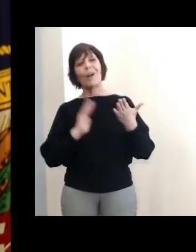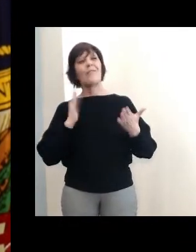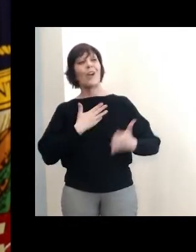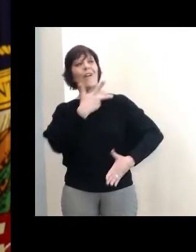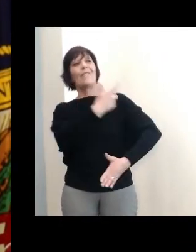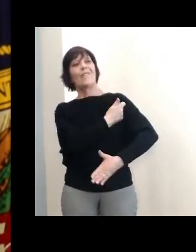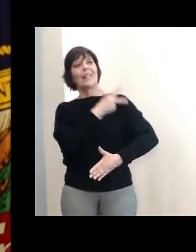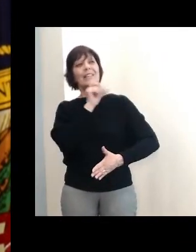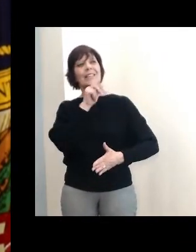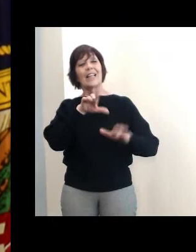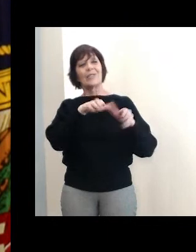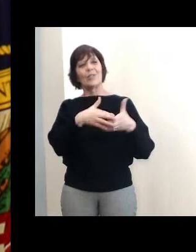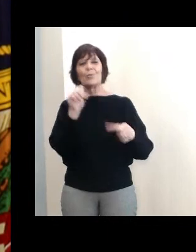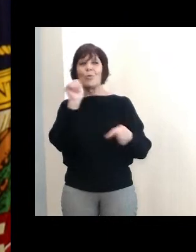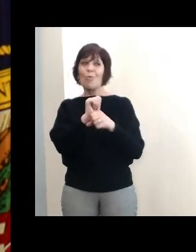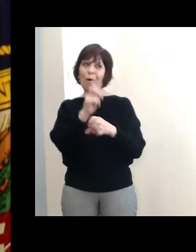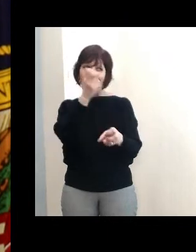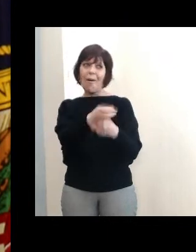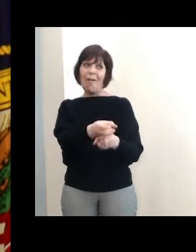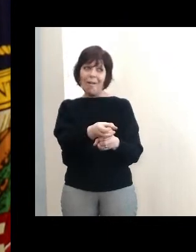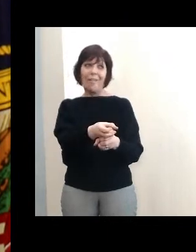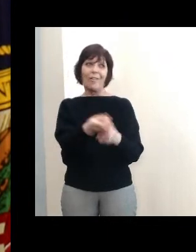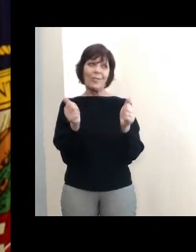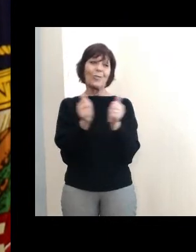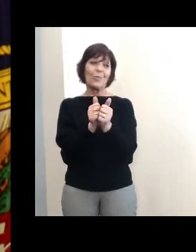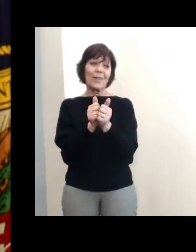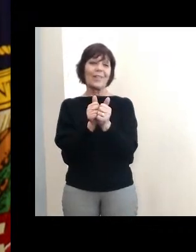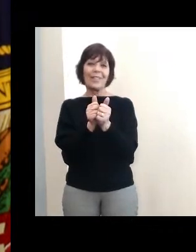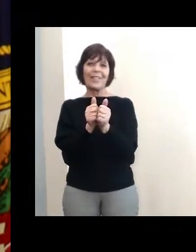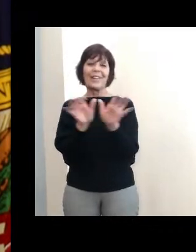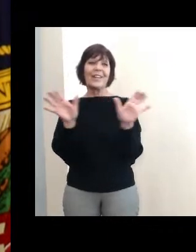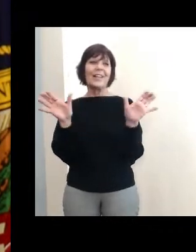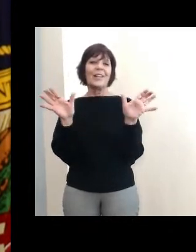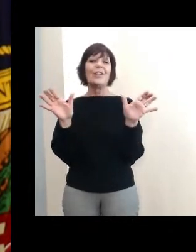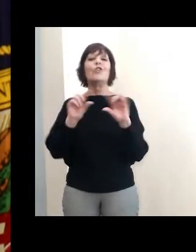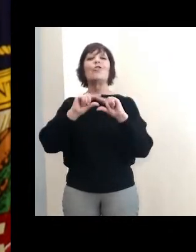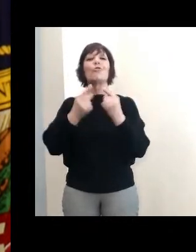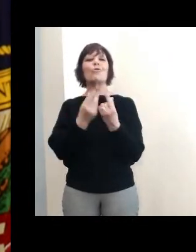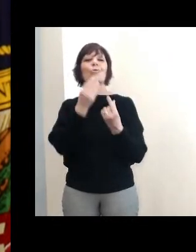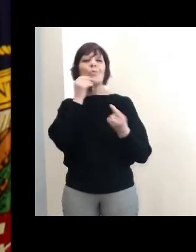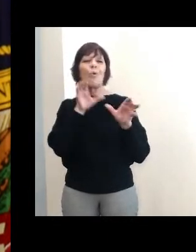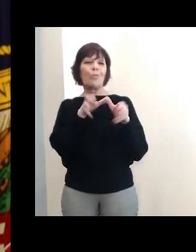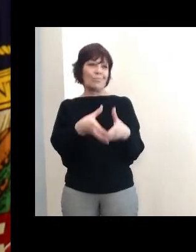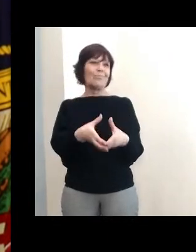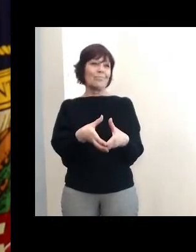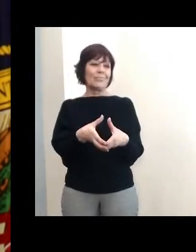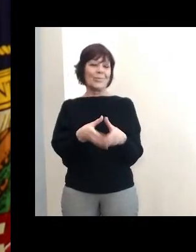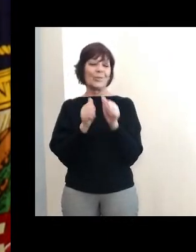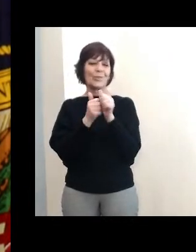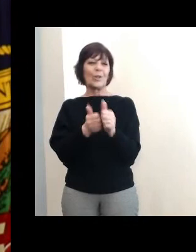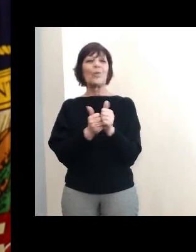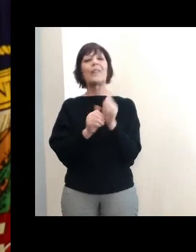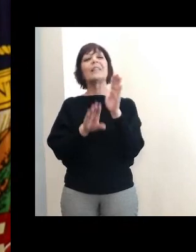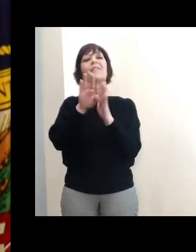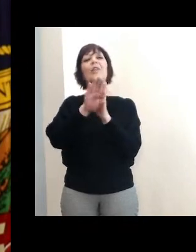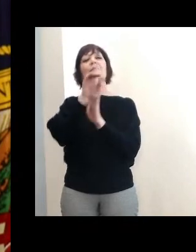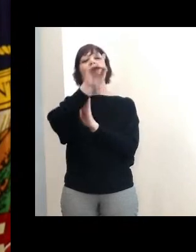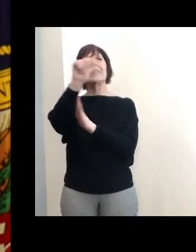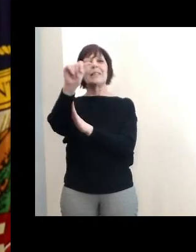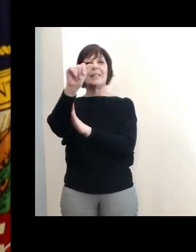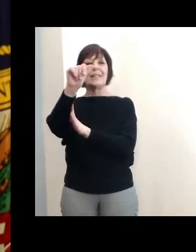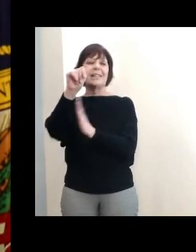vaccine task force, and he's been working very hard with congregate communities associated with the developmentally